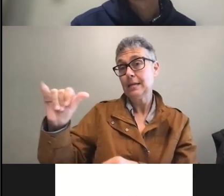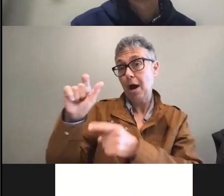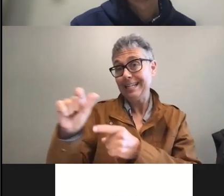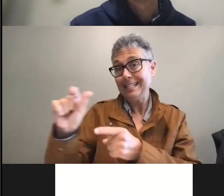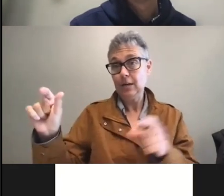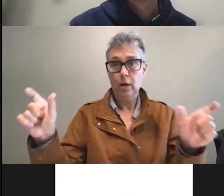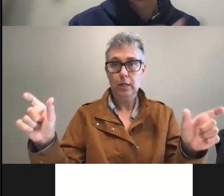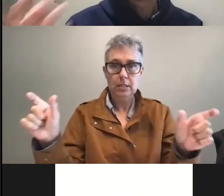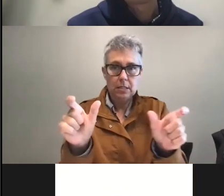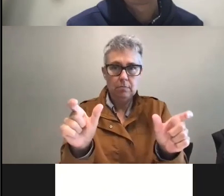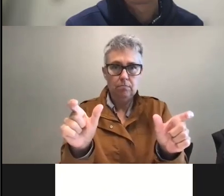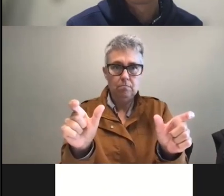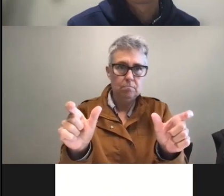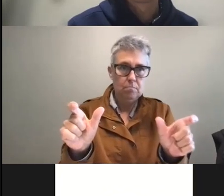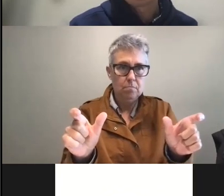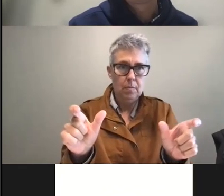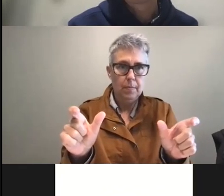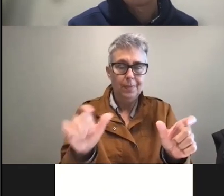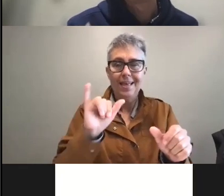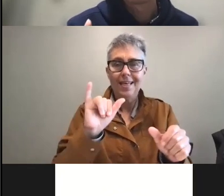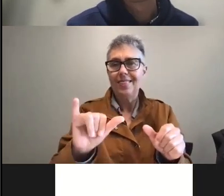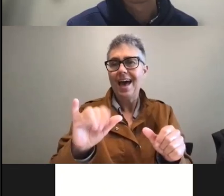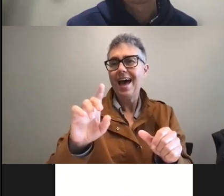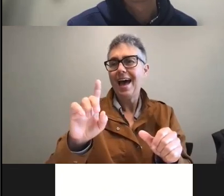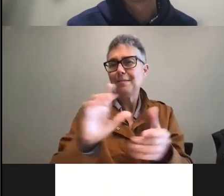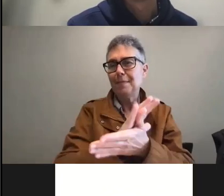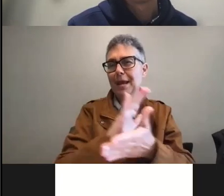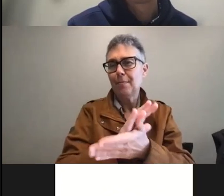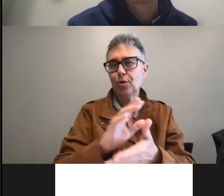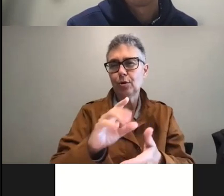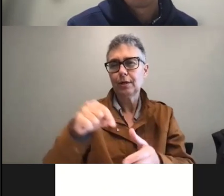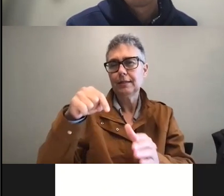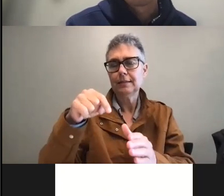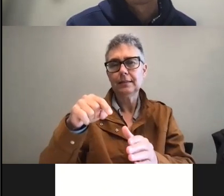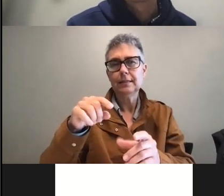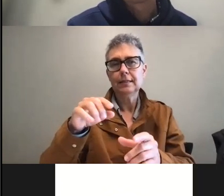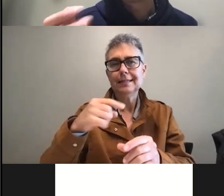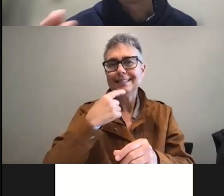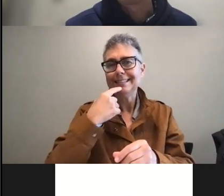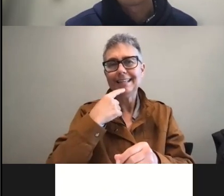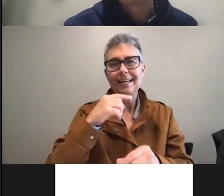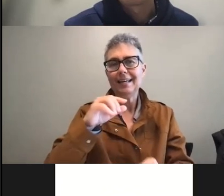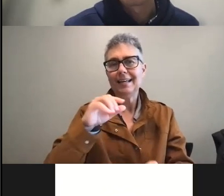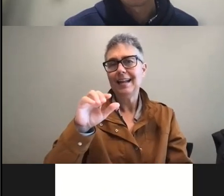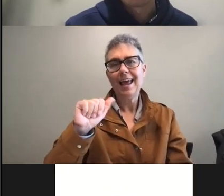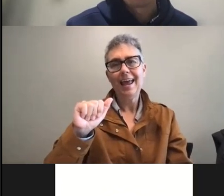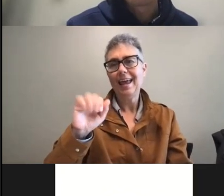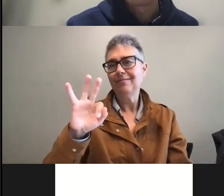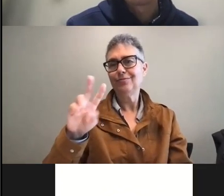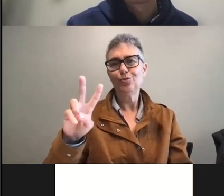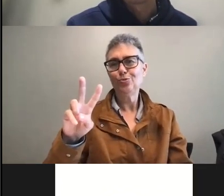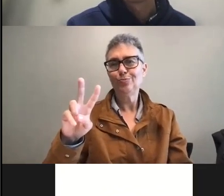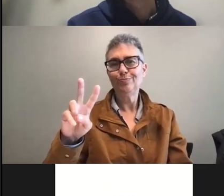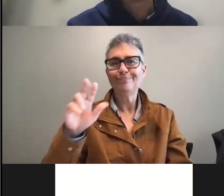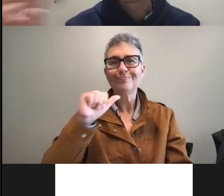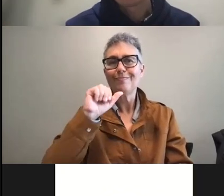And the DeepMind paper itself claimed that AlphaFold Multimer does not work for antibodies in general.